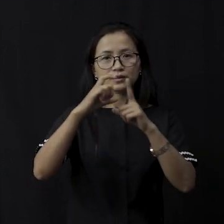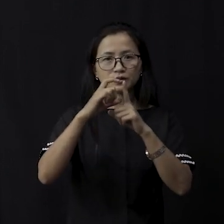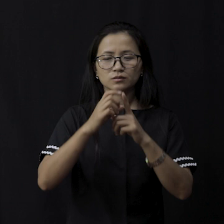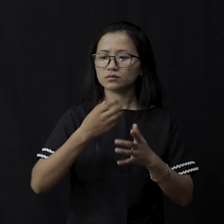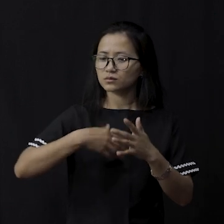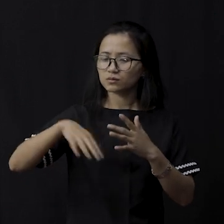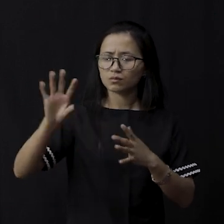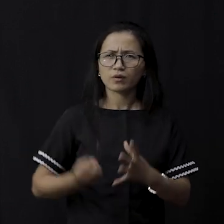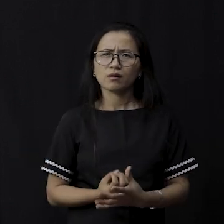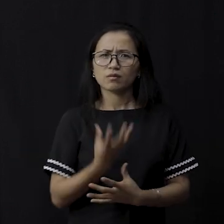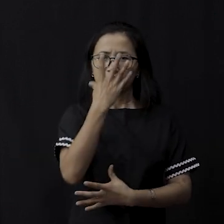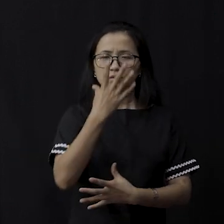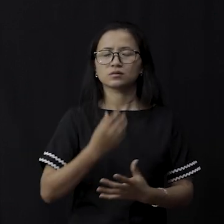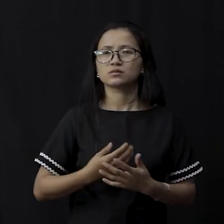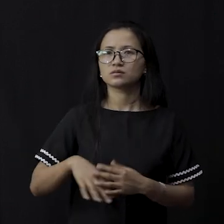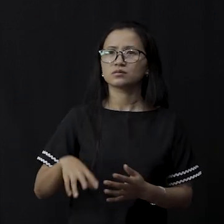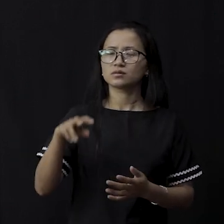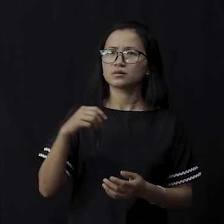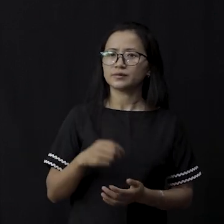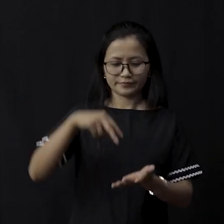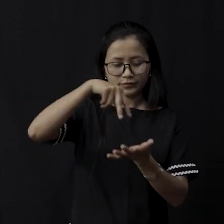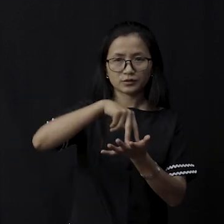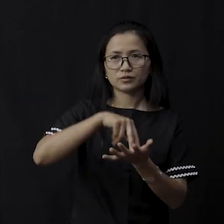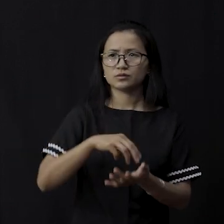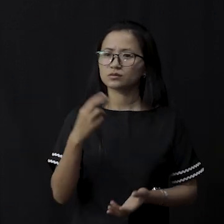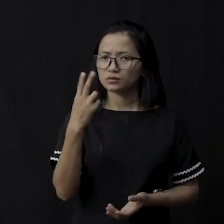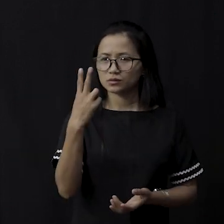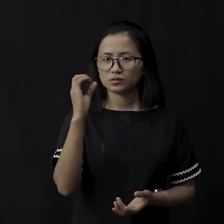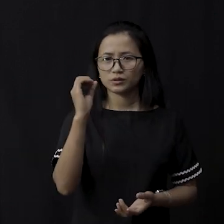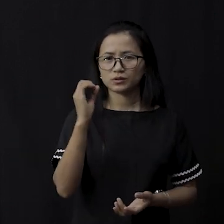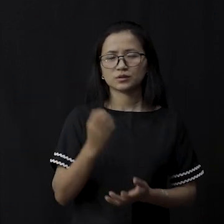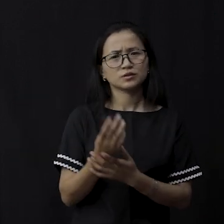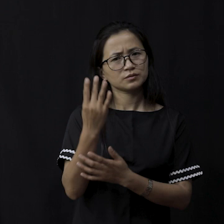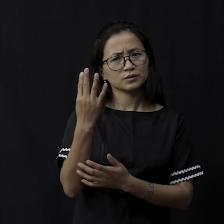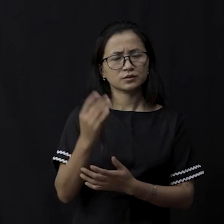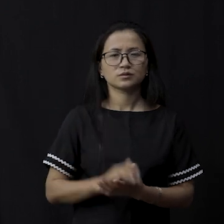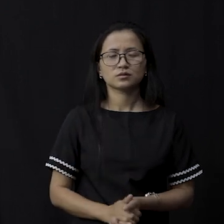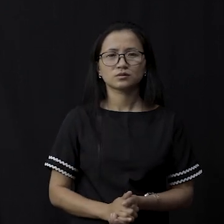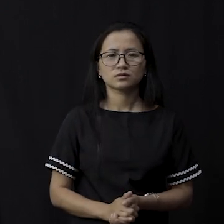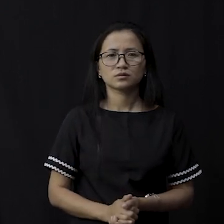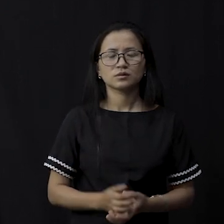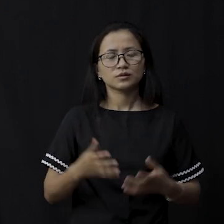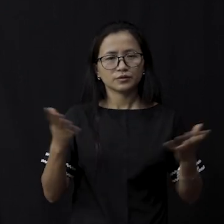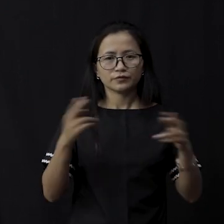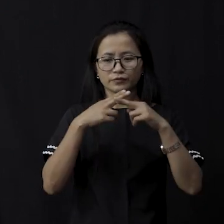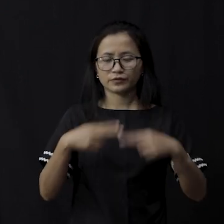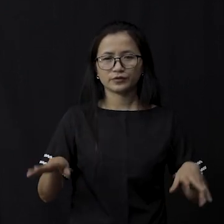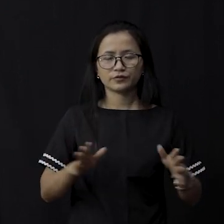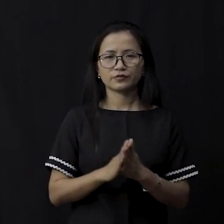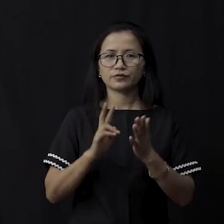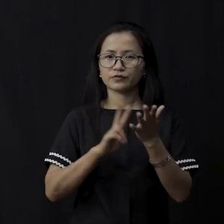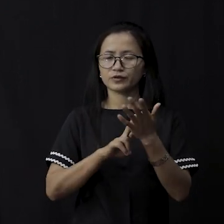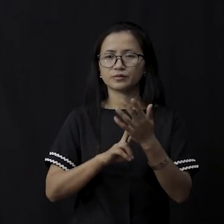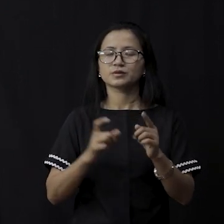you go out when there is sunlight, you stand there for at least 10-20 minutes. There you will get free vitamin D.